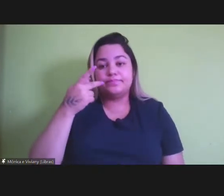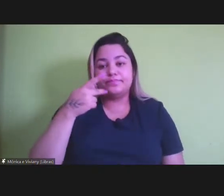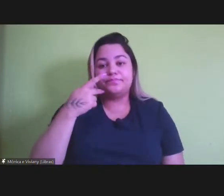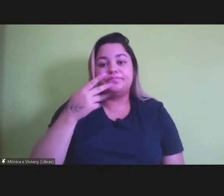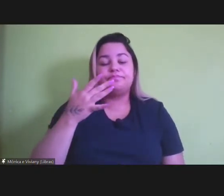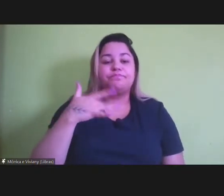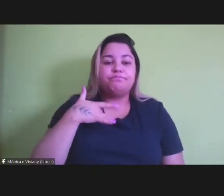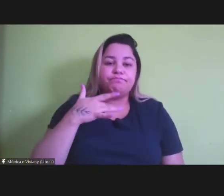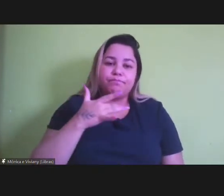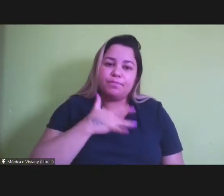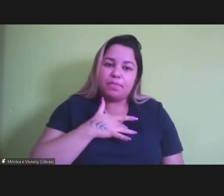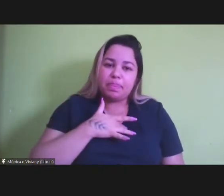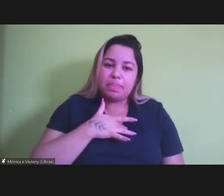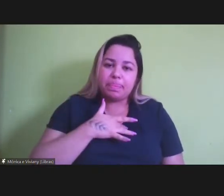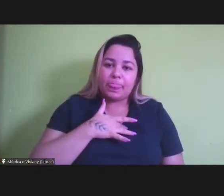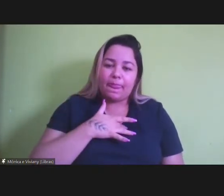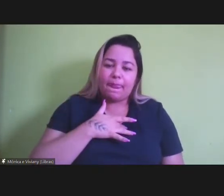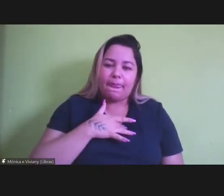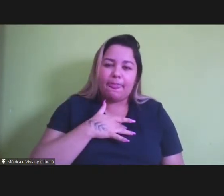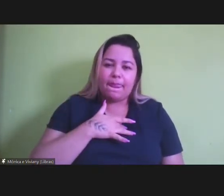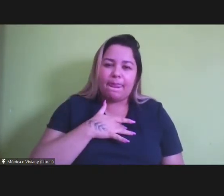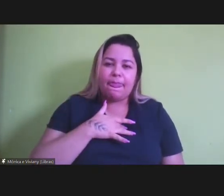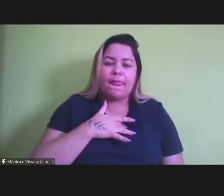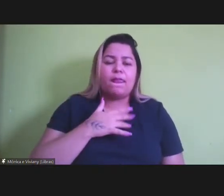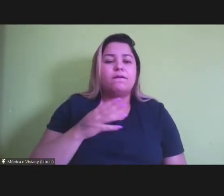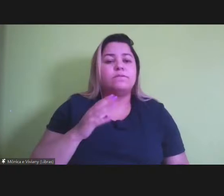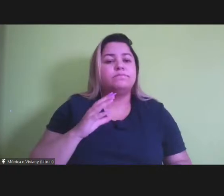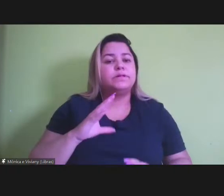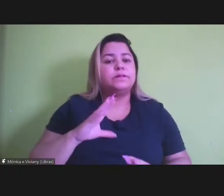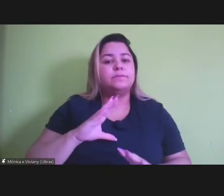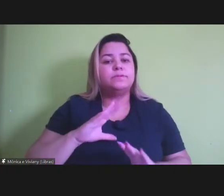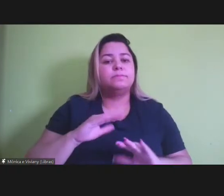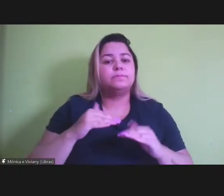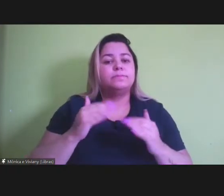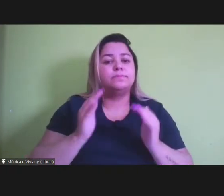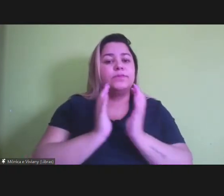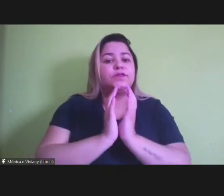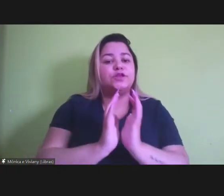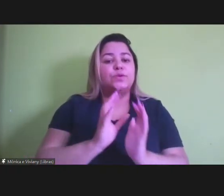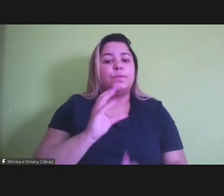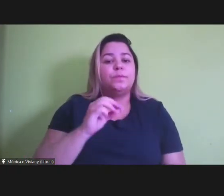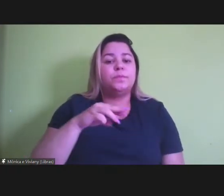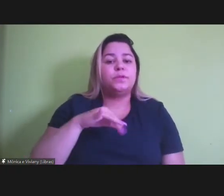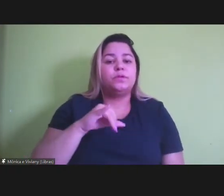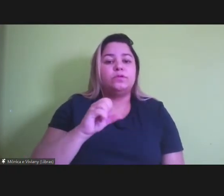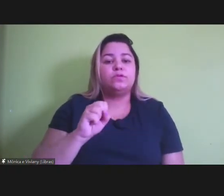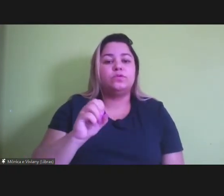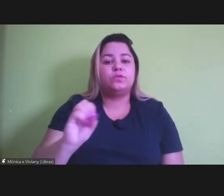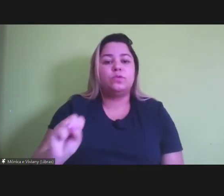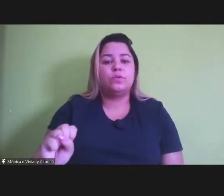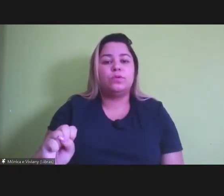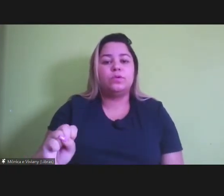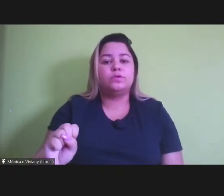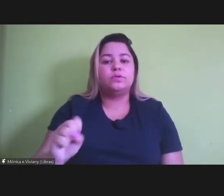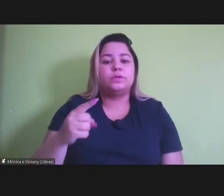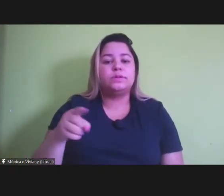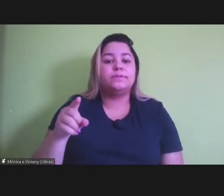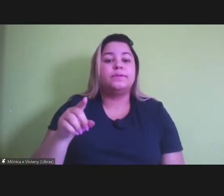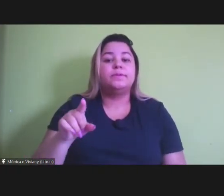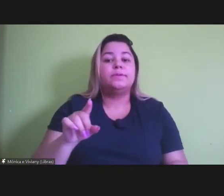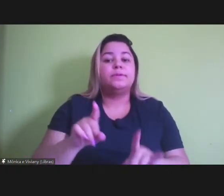programs, the interest for health. And then one of these commissions, it is the intersectorial commissions of